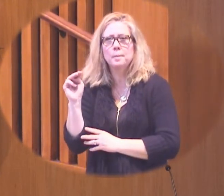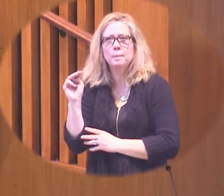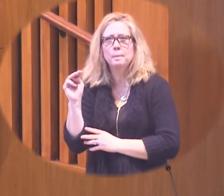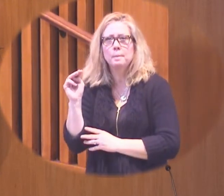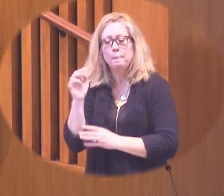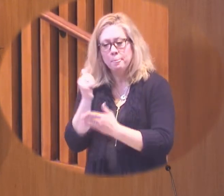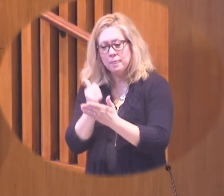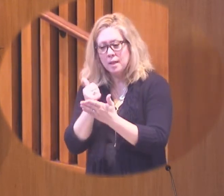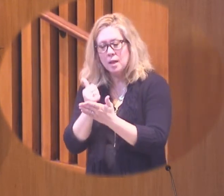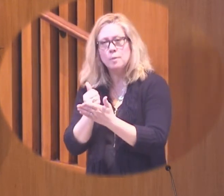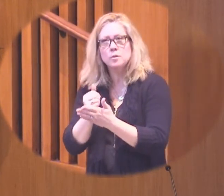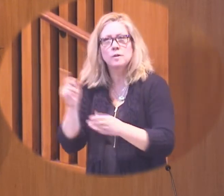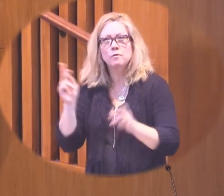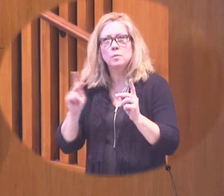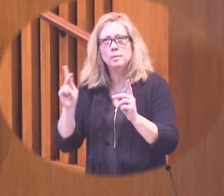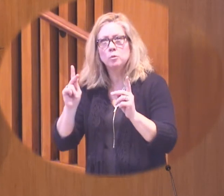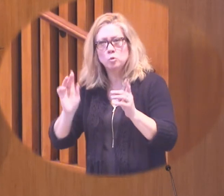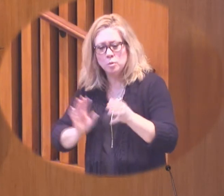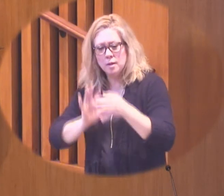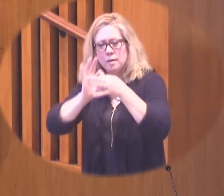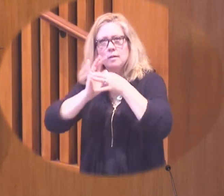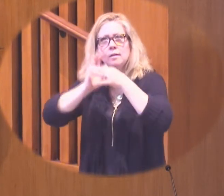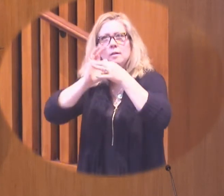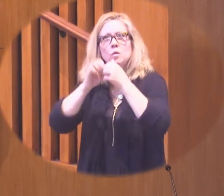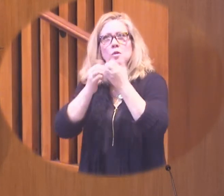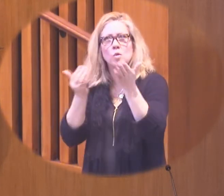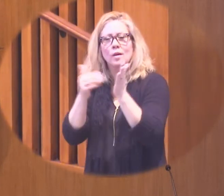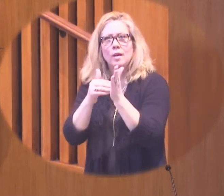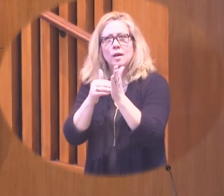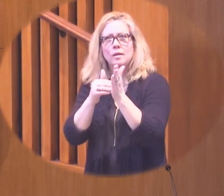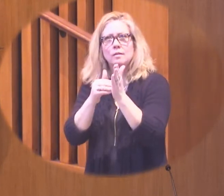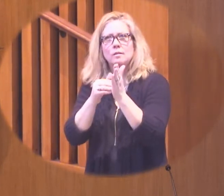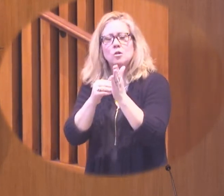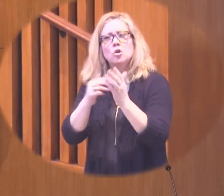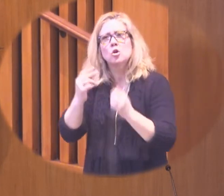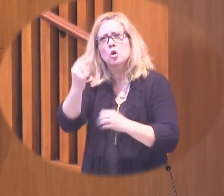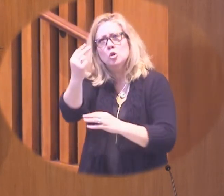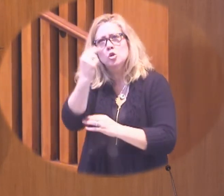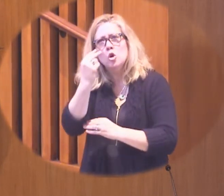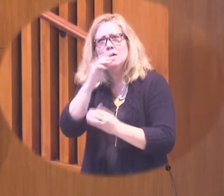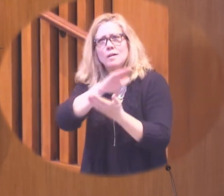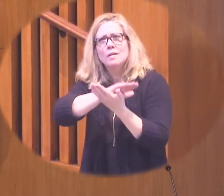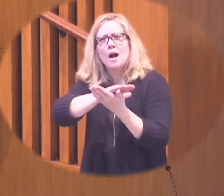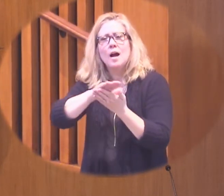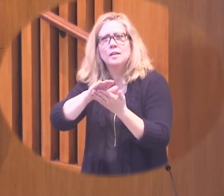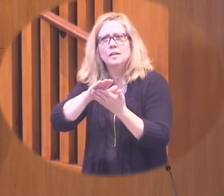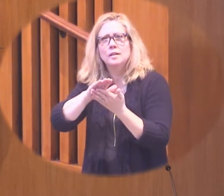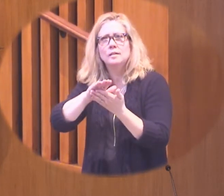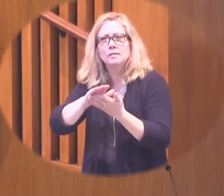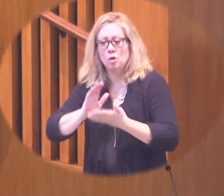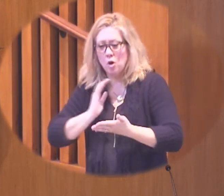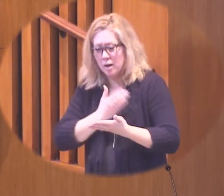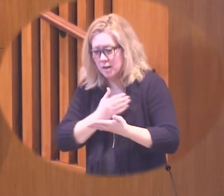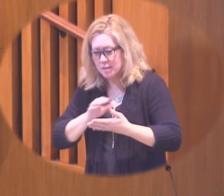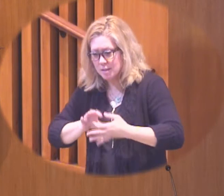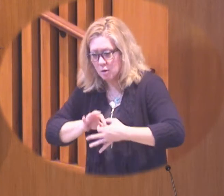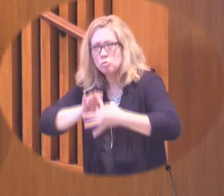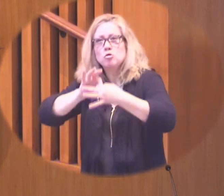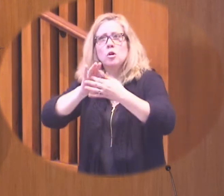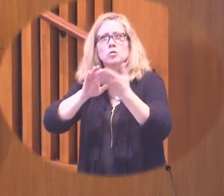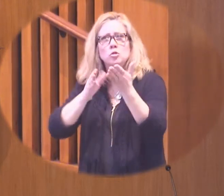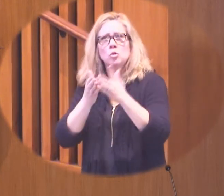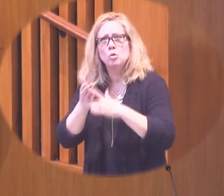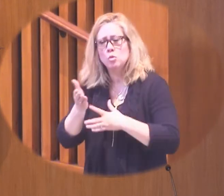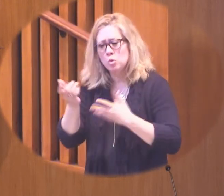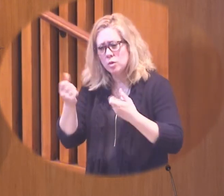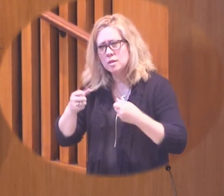Look kindly, most compassionate Father, upon those you unite to yourself by the